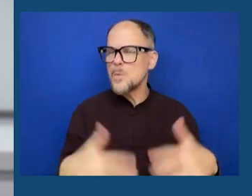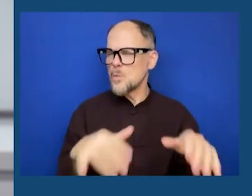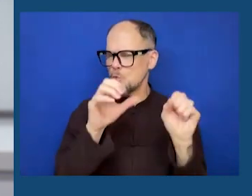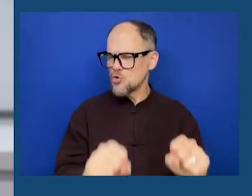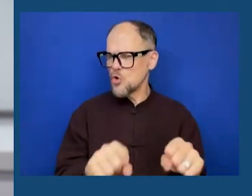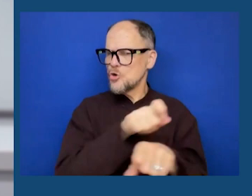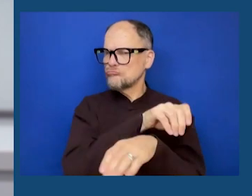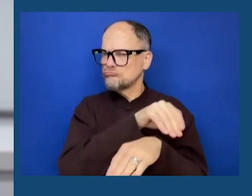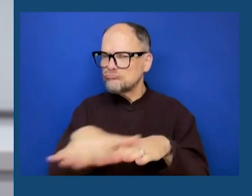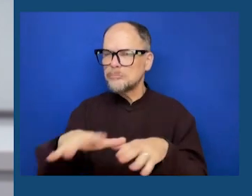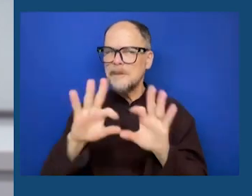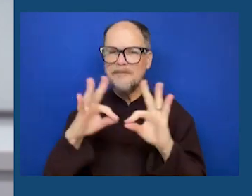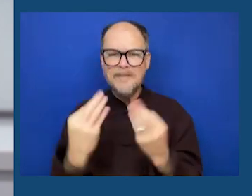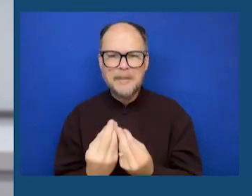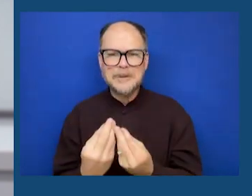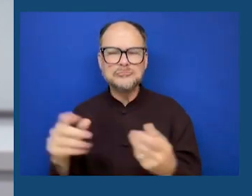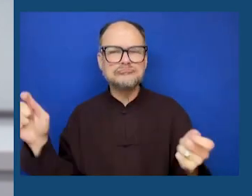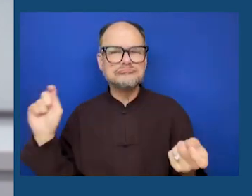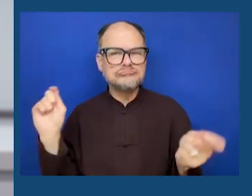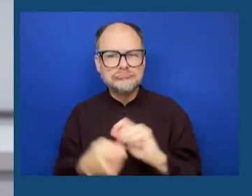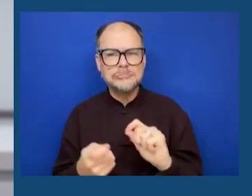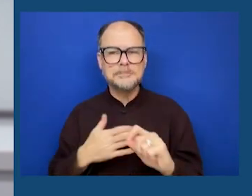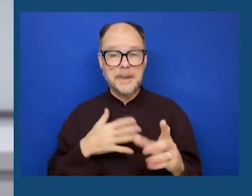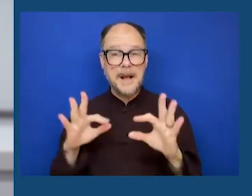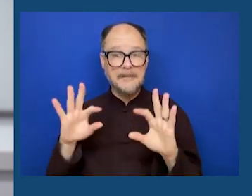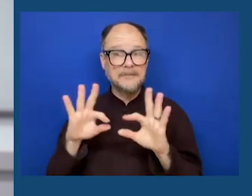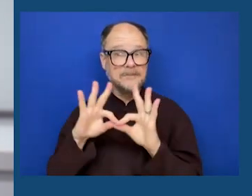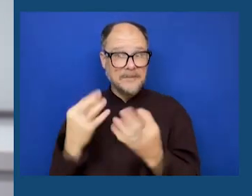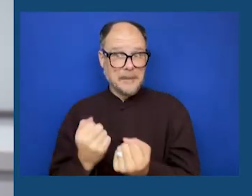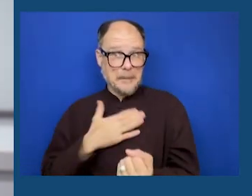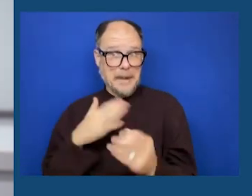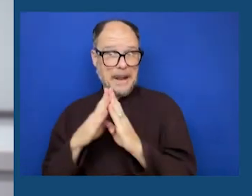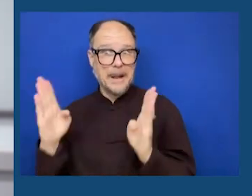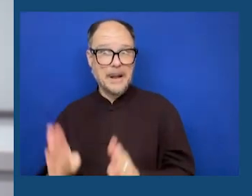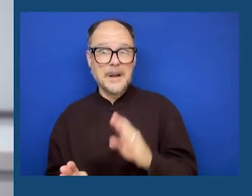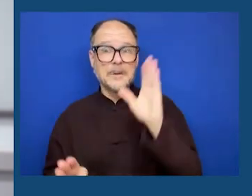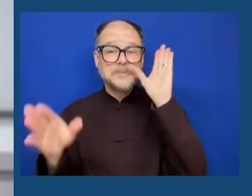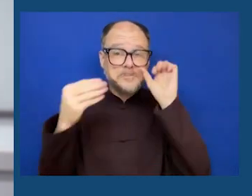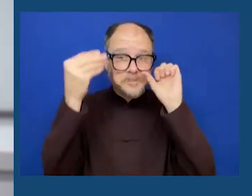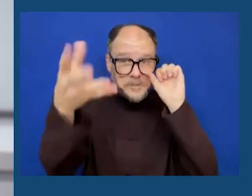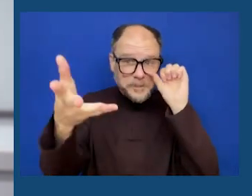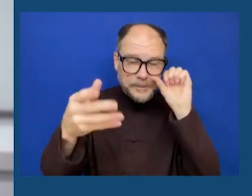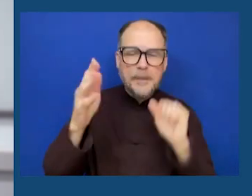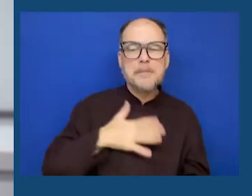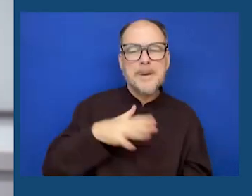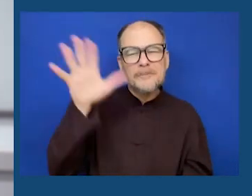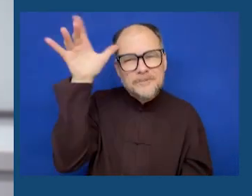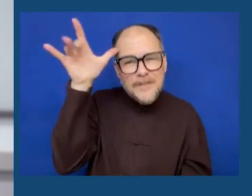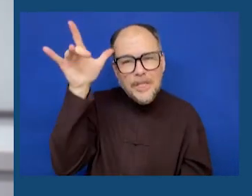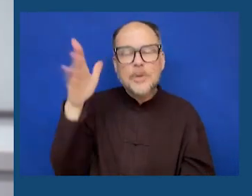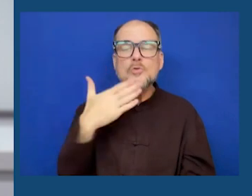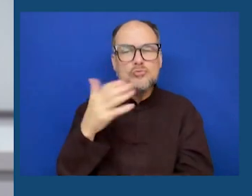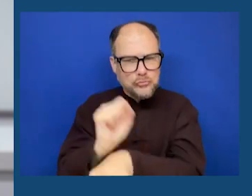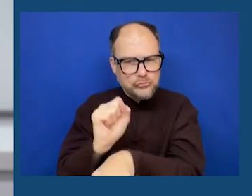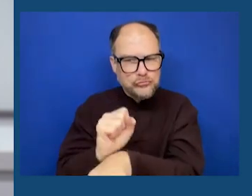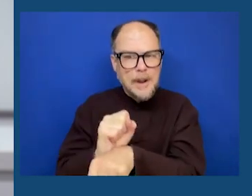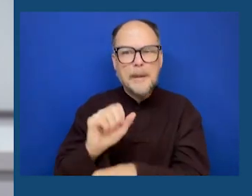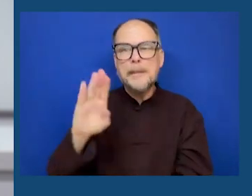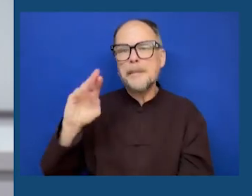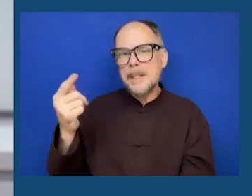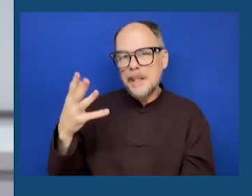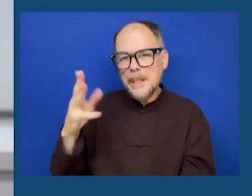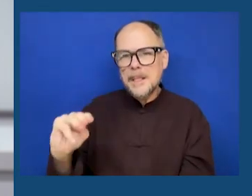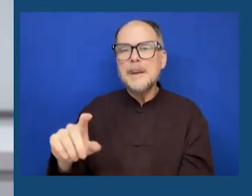household. And I'll tell you a quick story. My father had a very stable job at the Bethlehem Steel plant where everybody worked in my